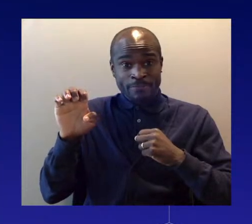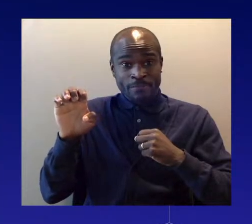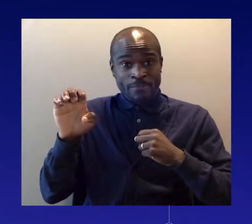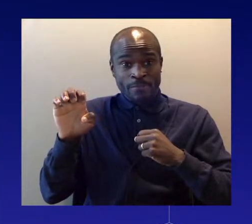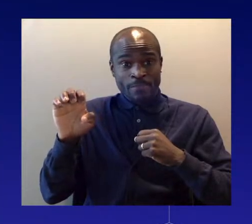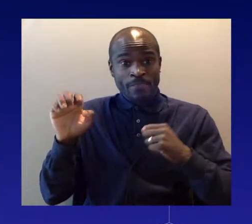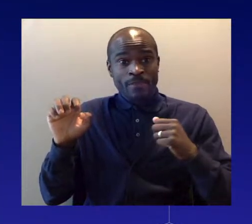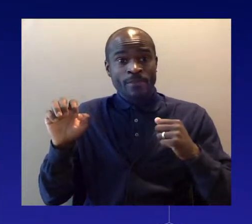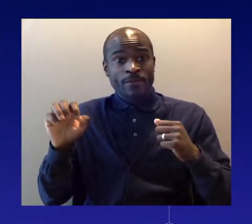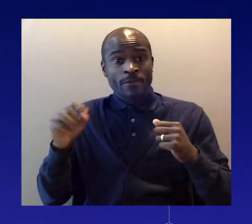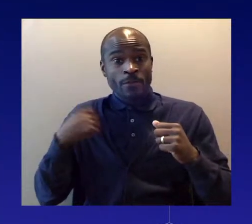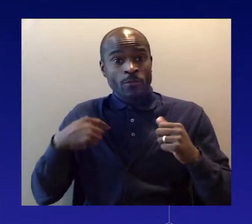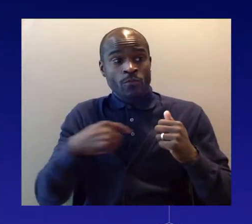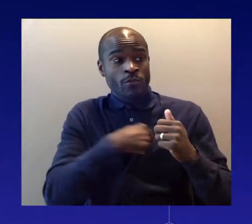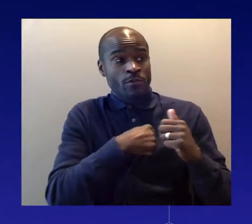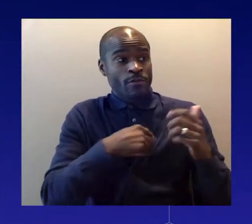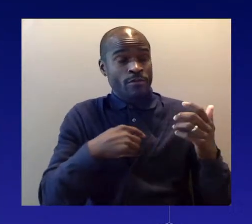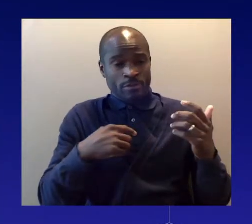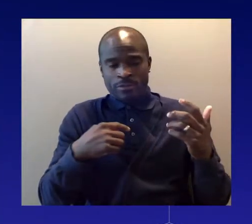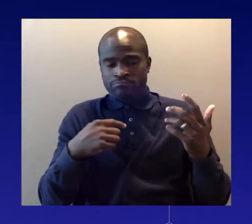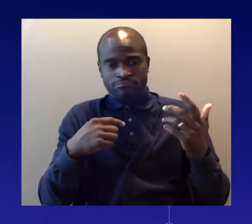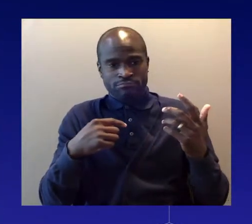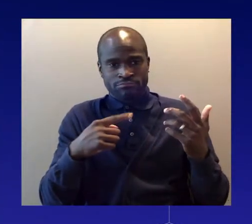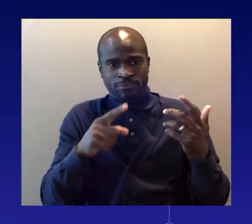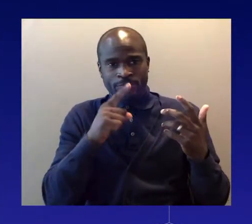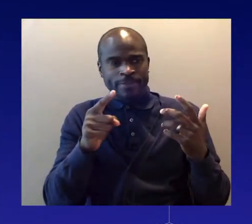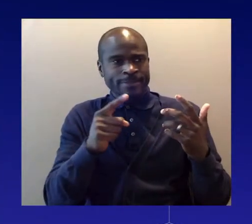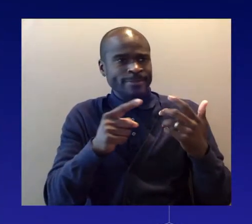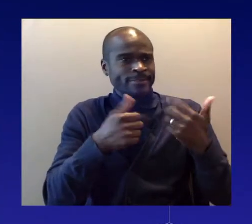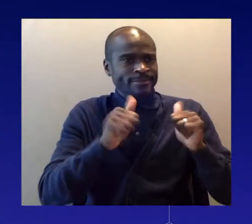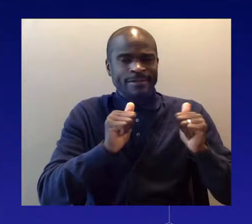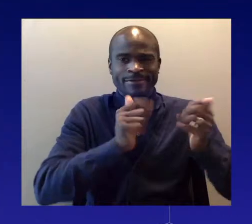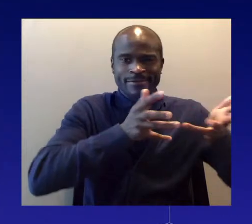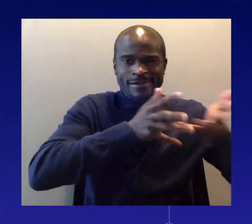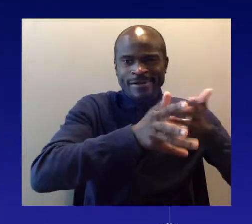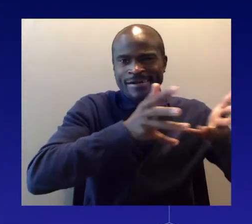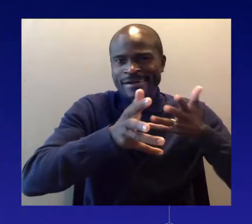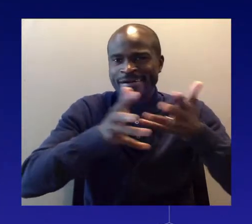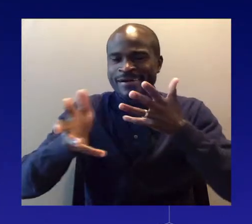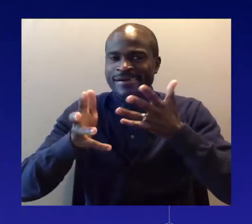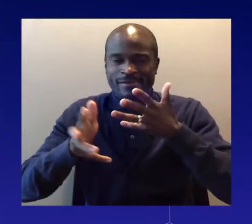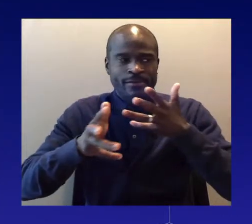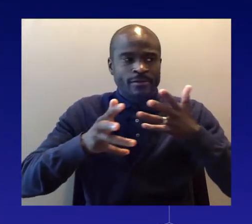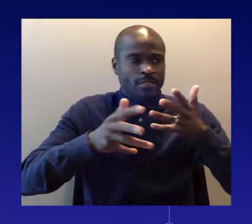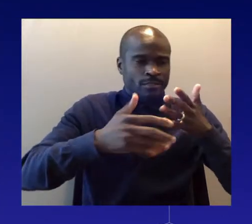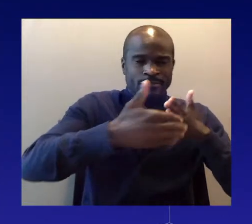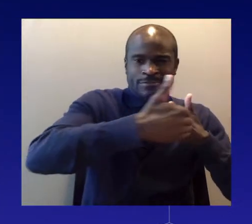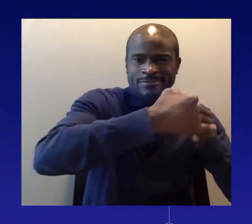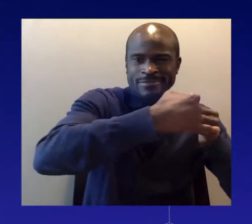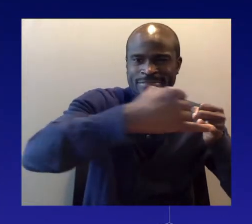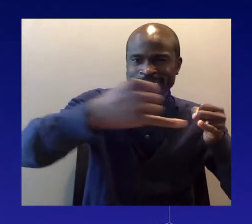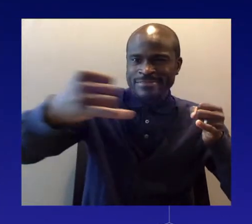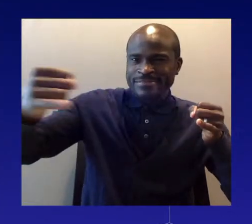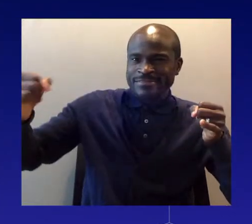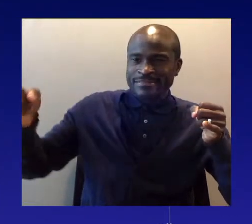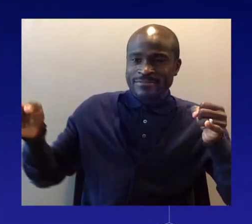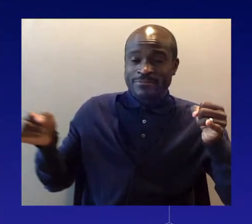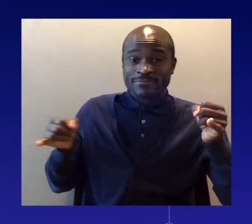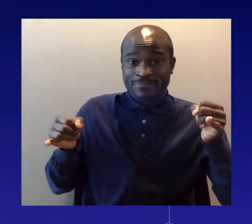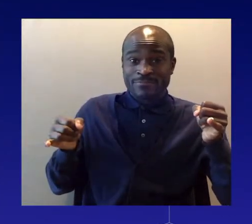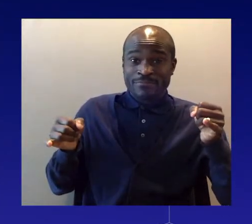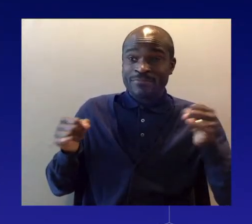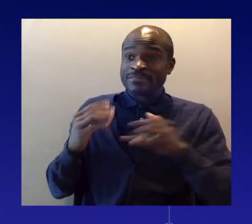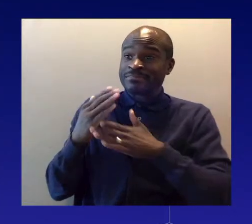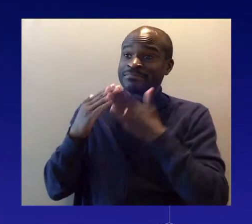some of our nation's, many of our nation's most egregious industrial operations. Many of our communities did not